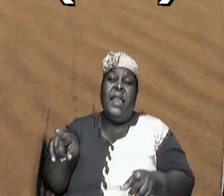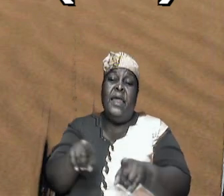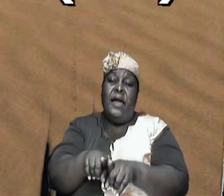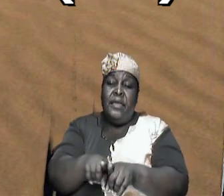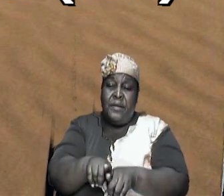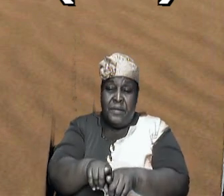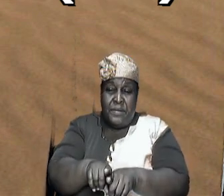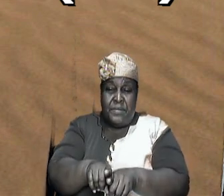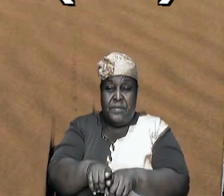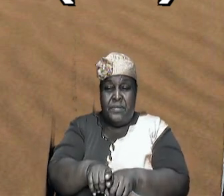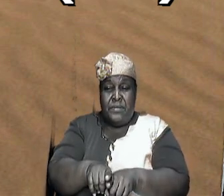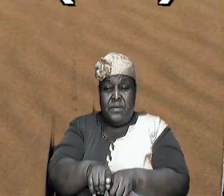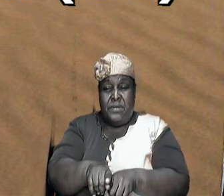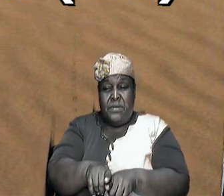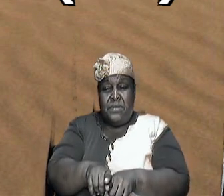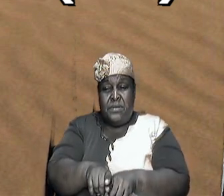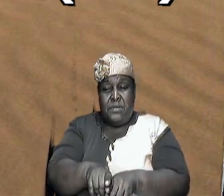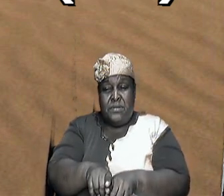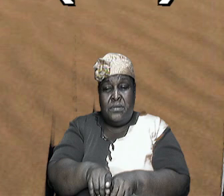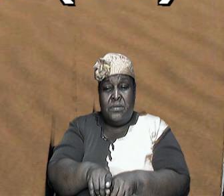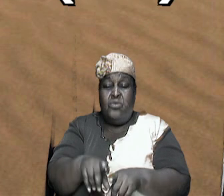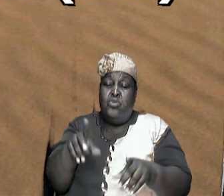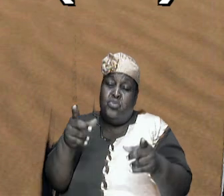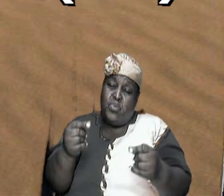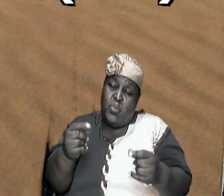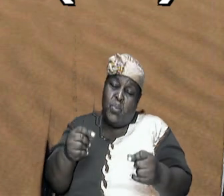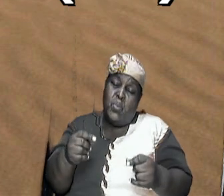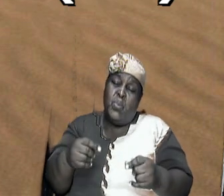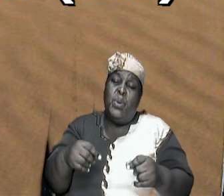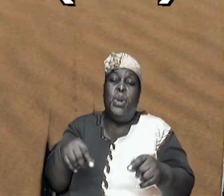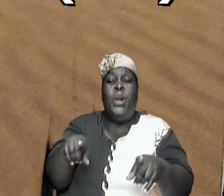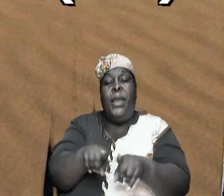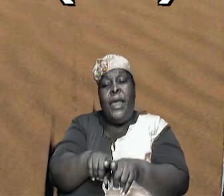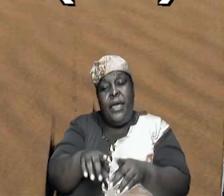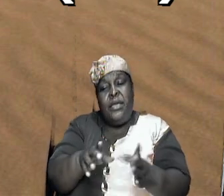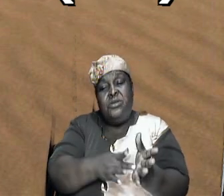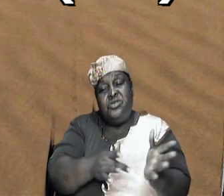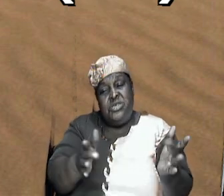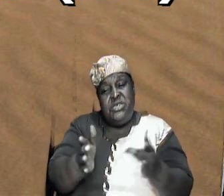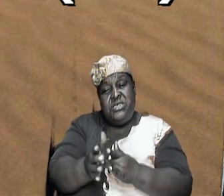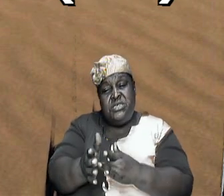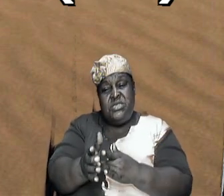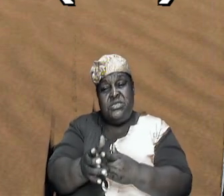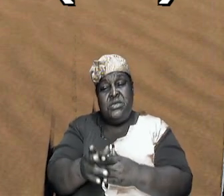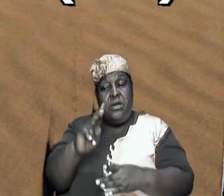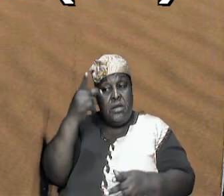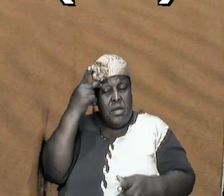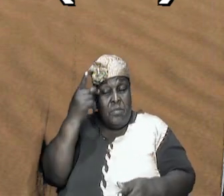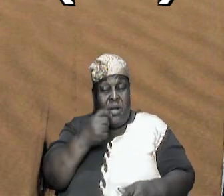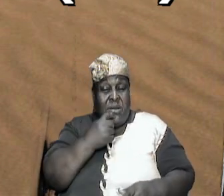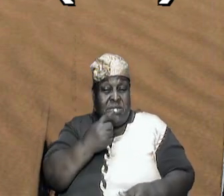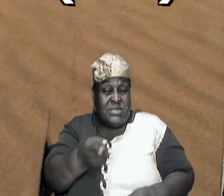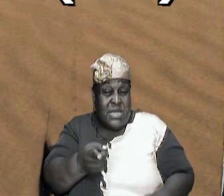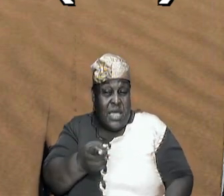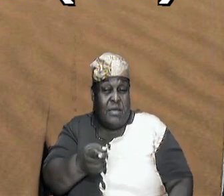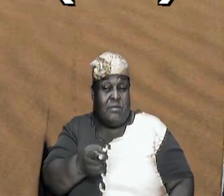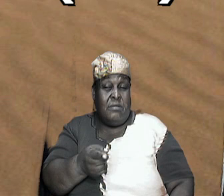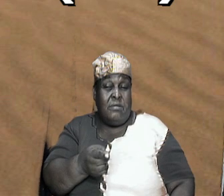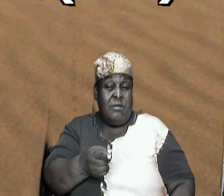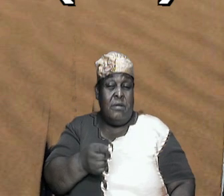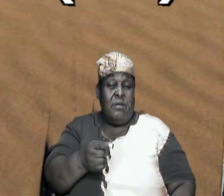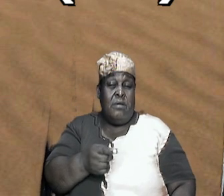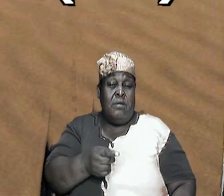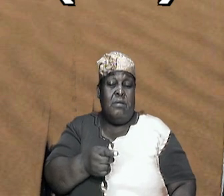Right? It means to imitate Christ or to imitate Paul. So Paul is saying that, or the